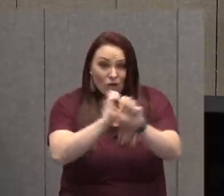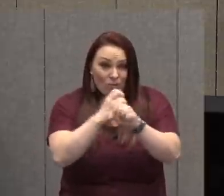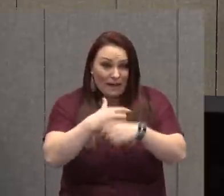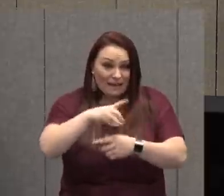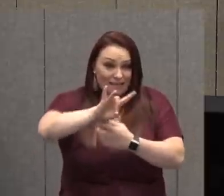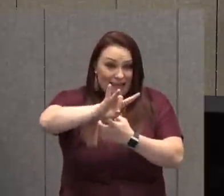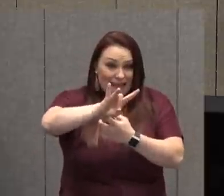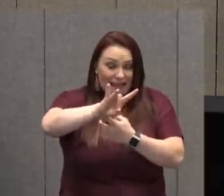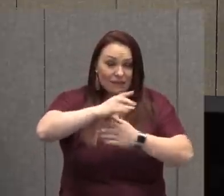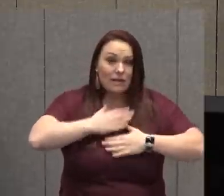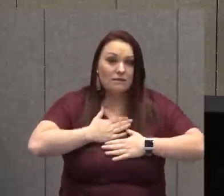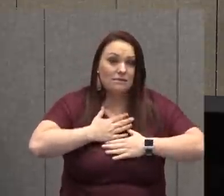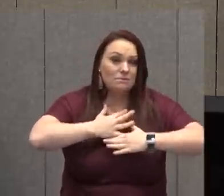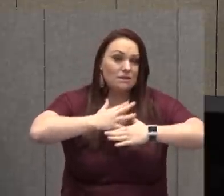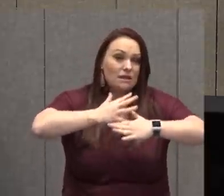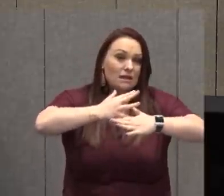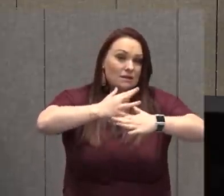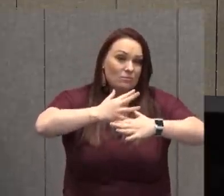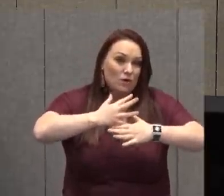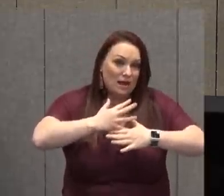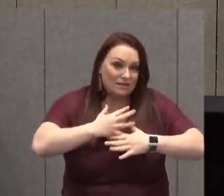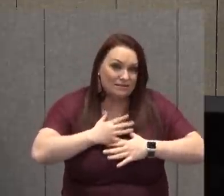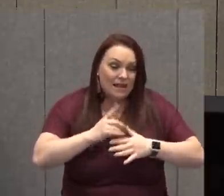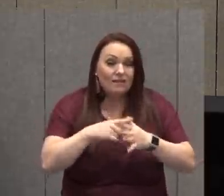And one more, and then,